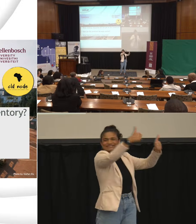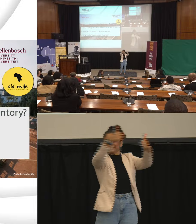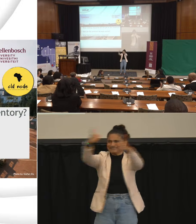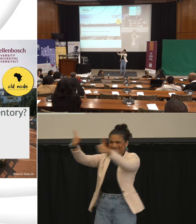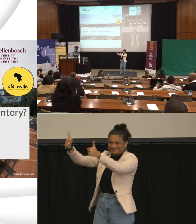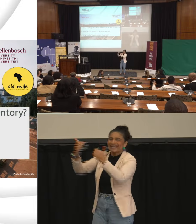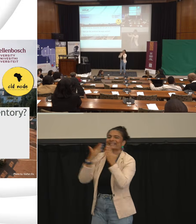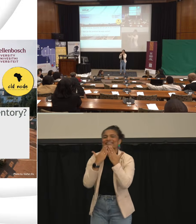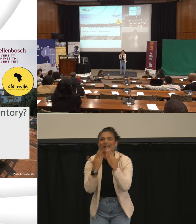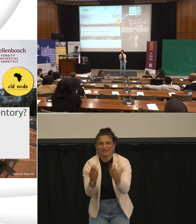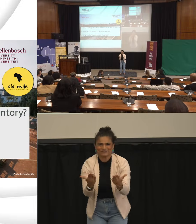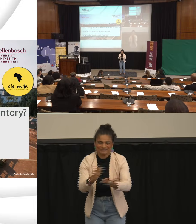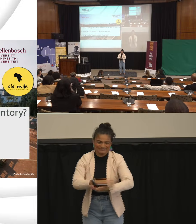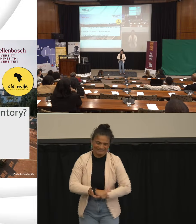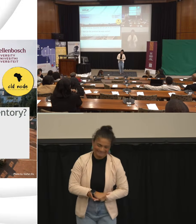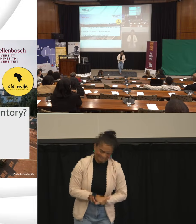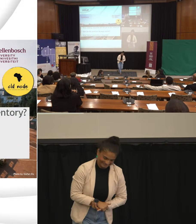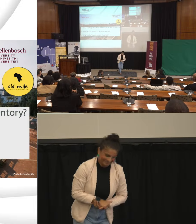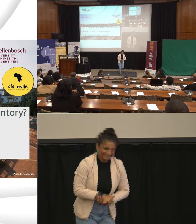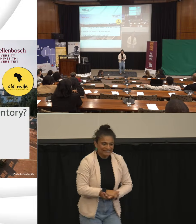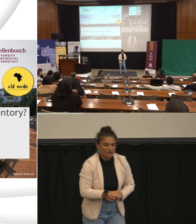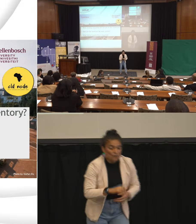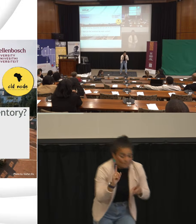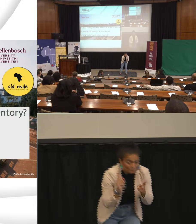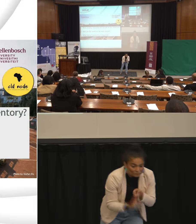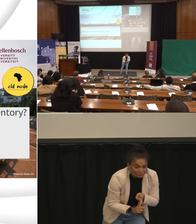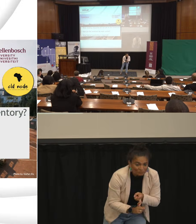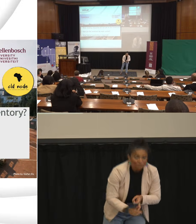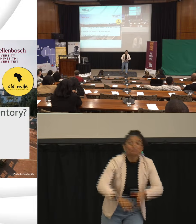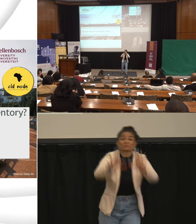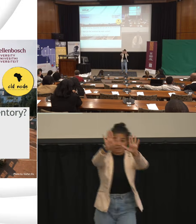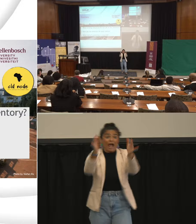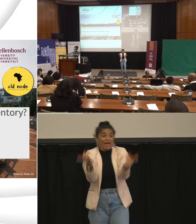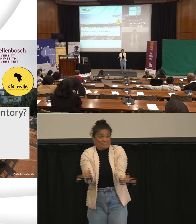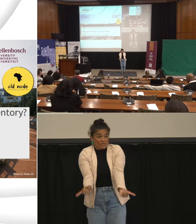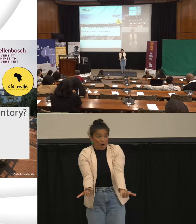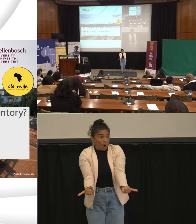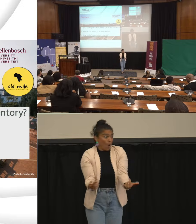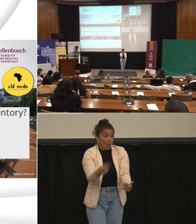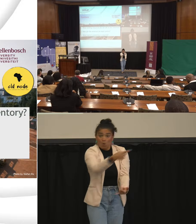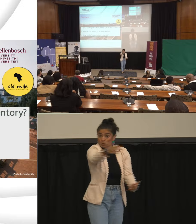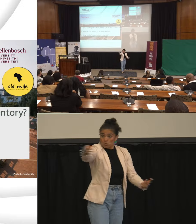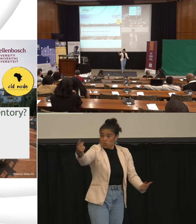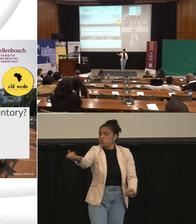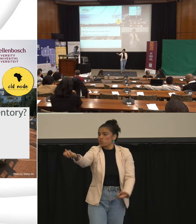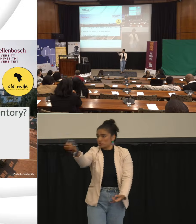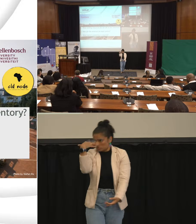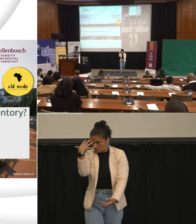Everyone happy with that? So far the list, thank you very much. Okay.